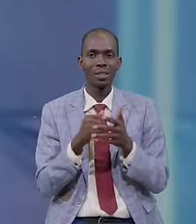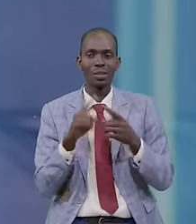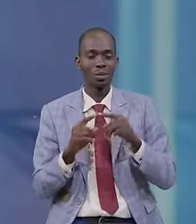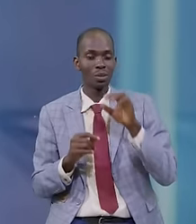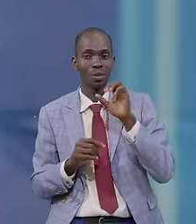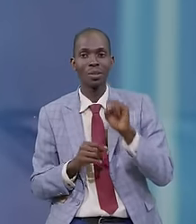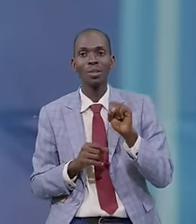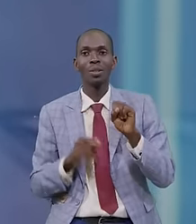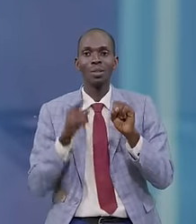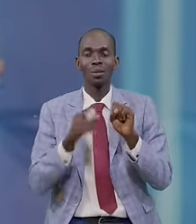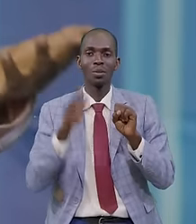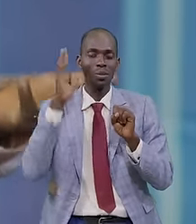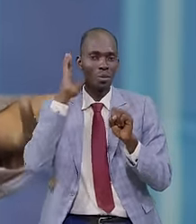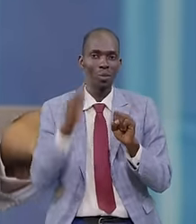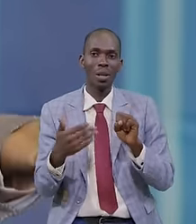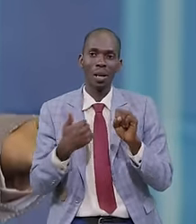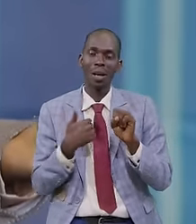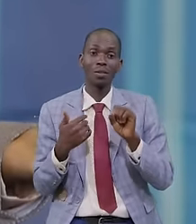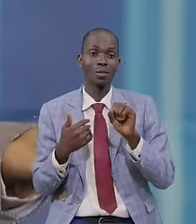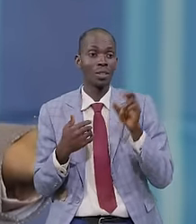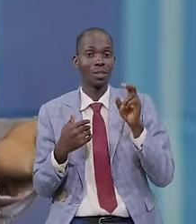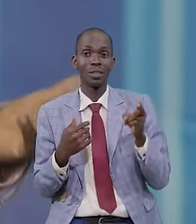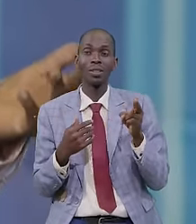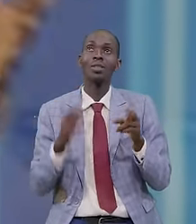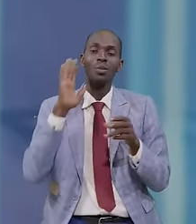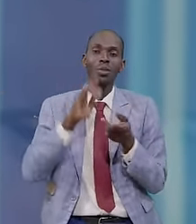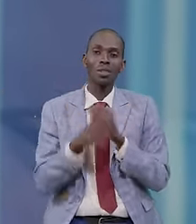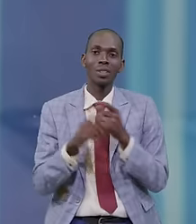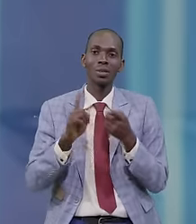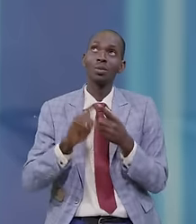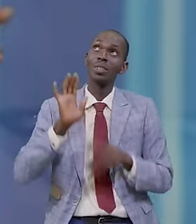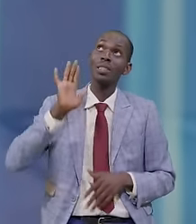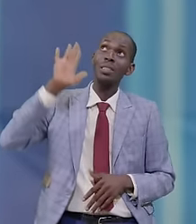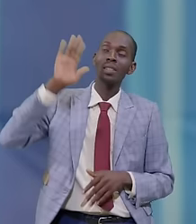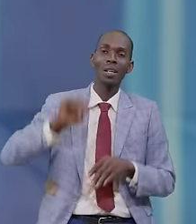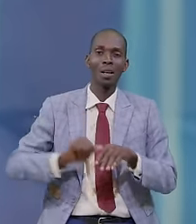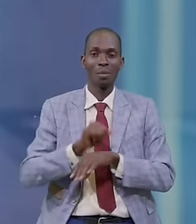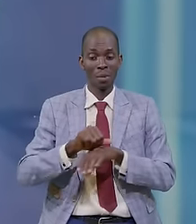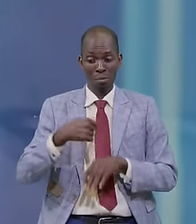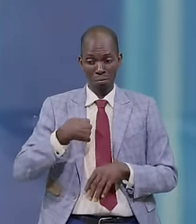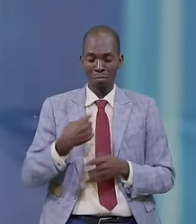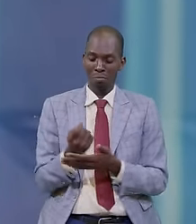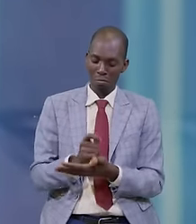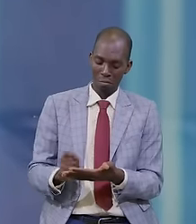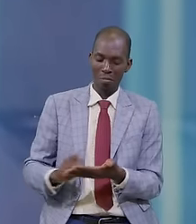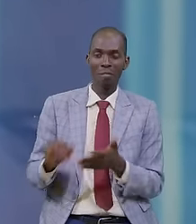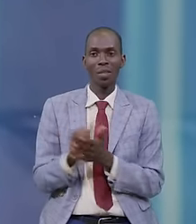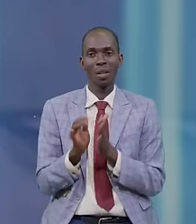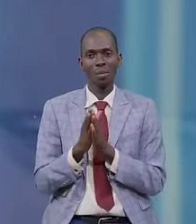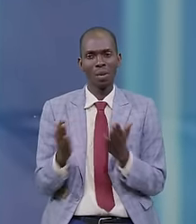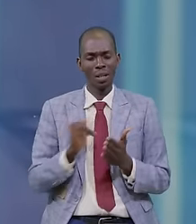have his appointment. I wrote the book, a booklet, and I see it summarized like